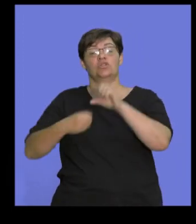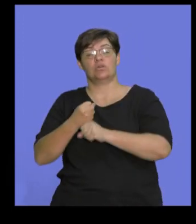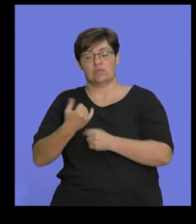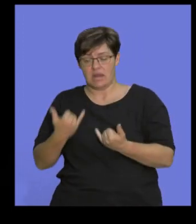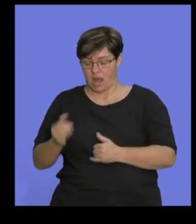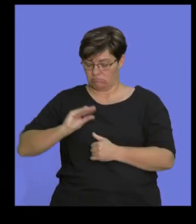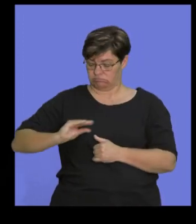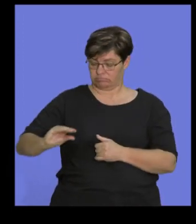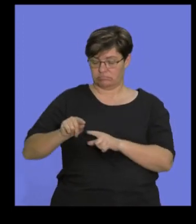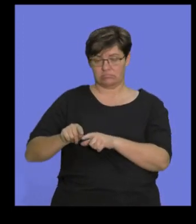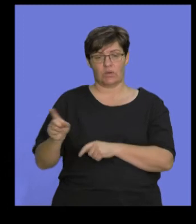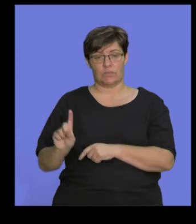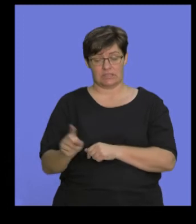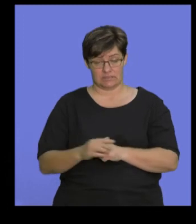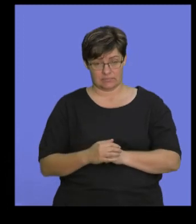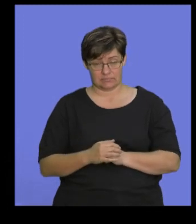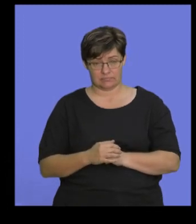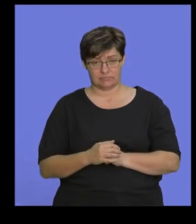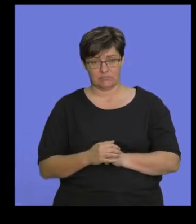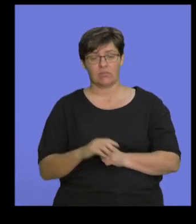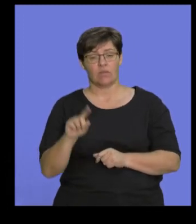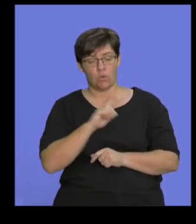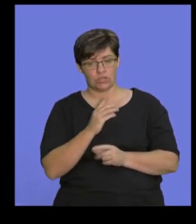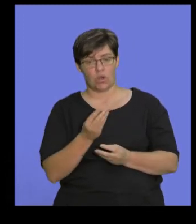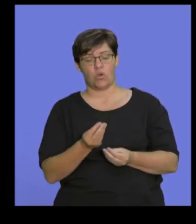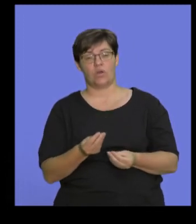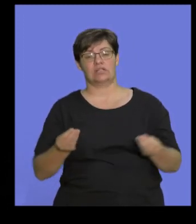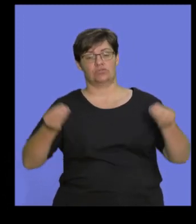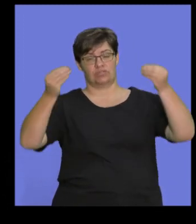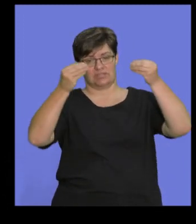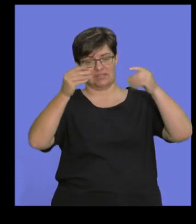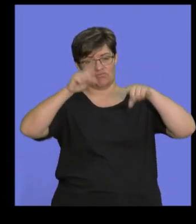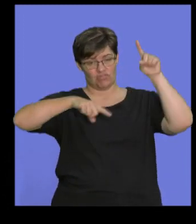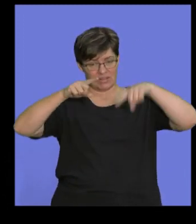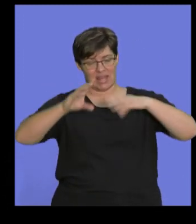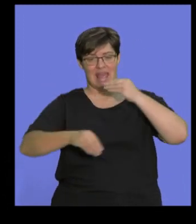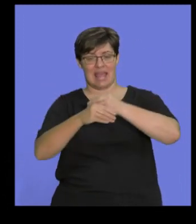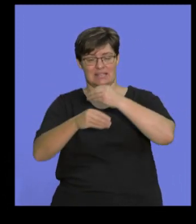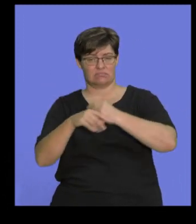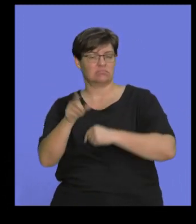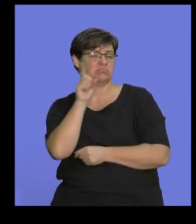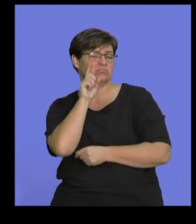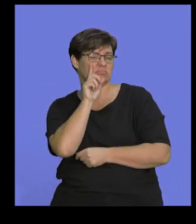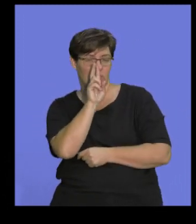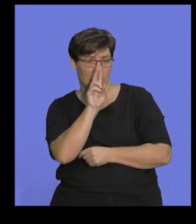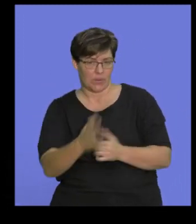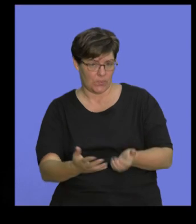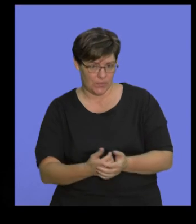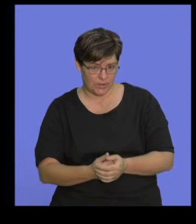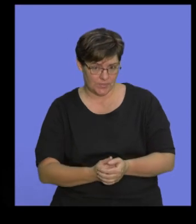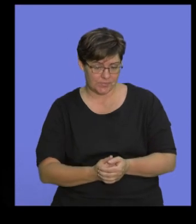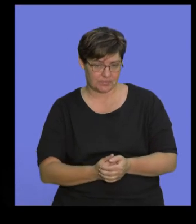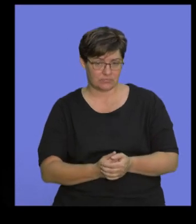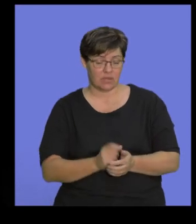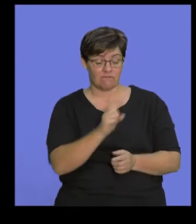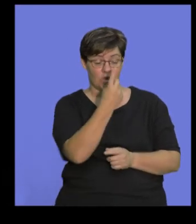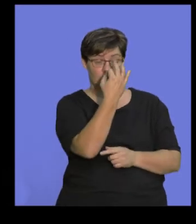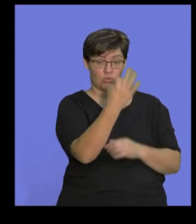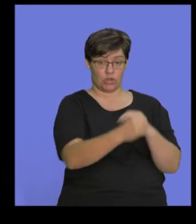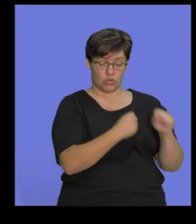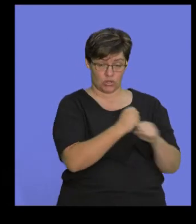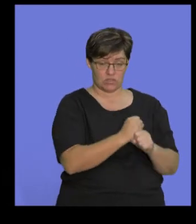going to also include the interest rate there so that you can see what it looks like. For the first 3 years, the